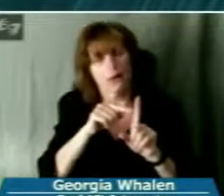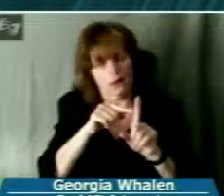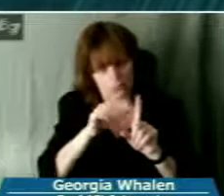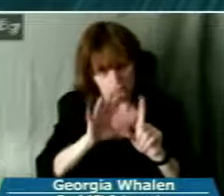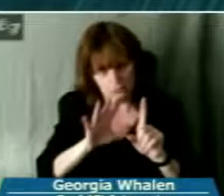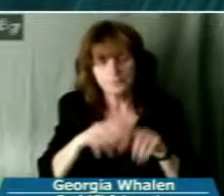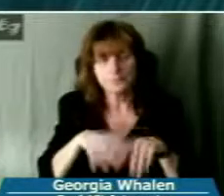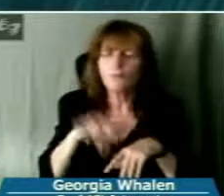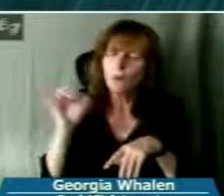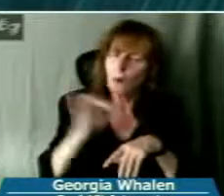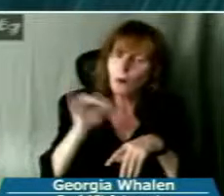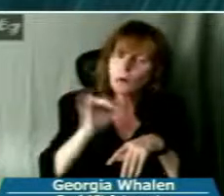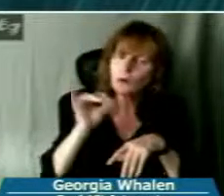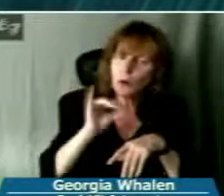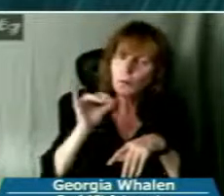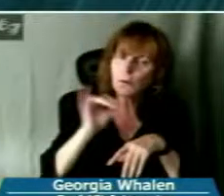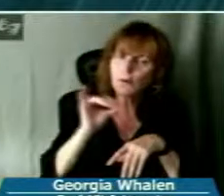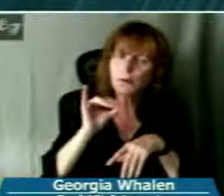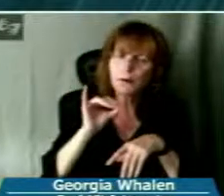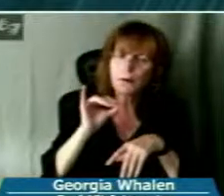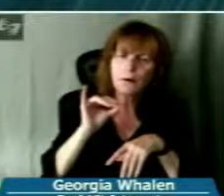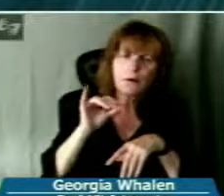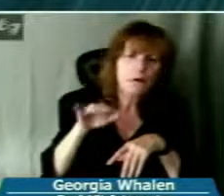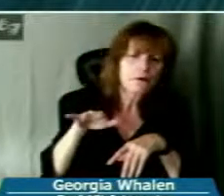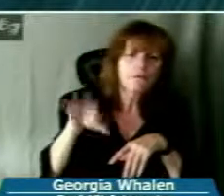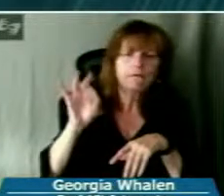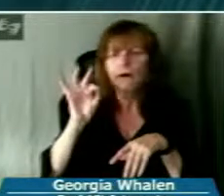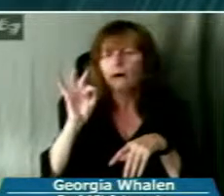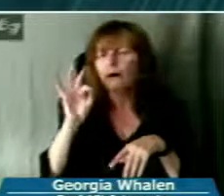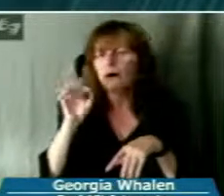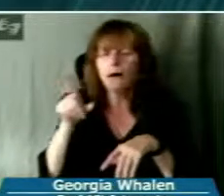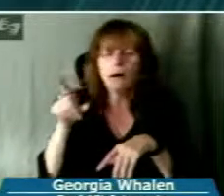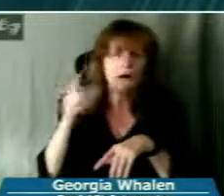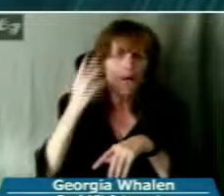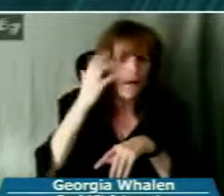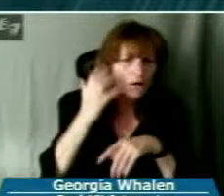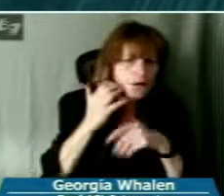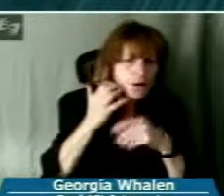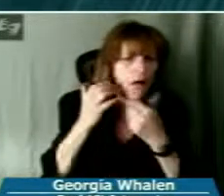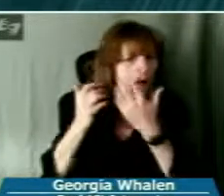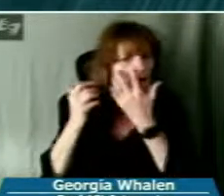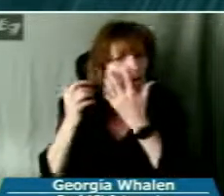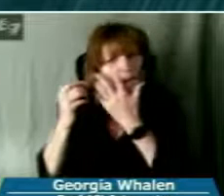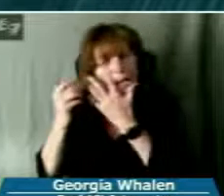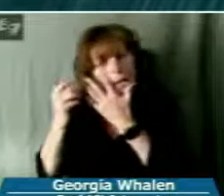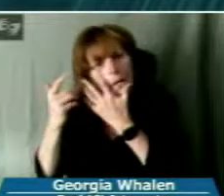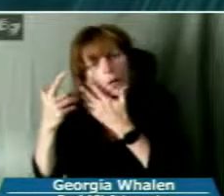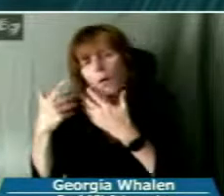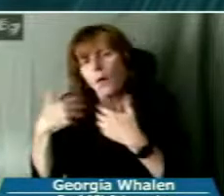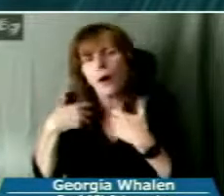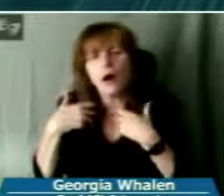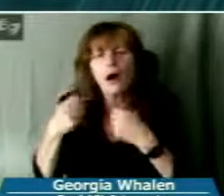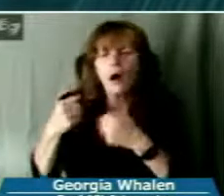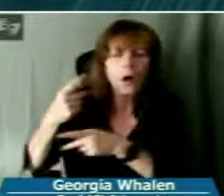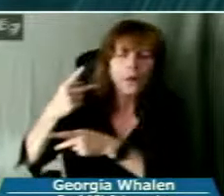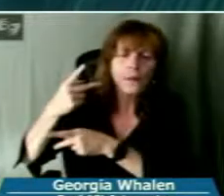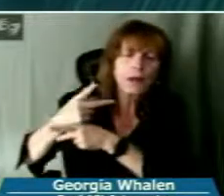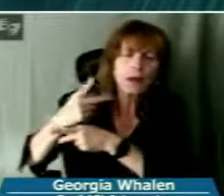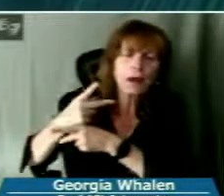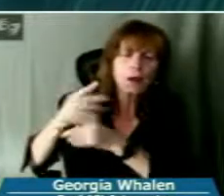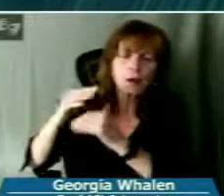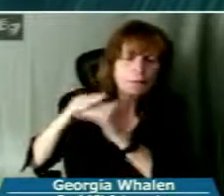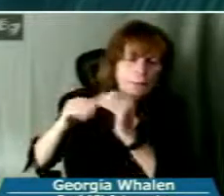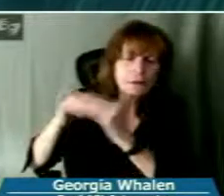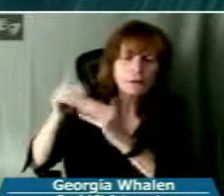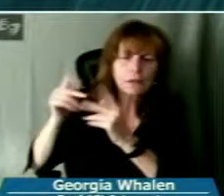an alternative healthcare facility that can be used in a crisis situation where we see